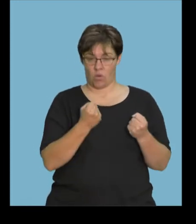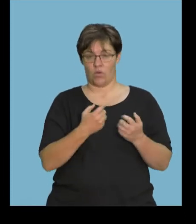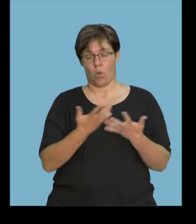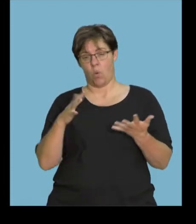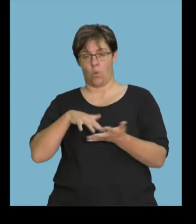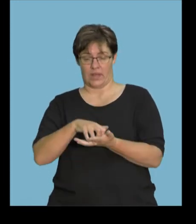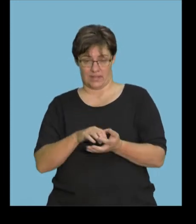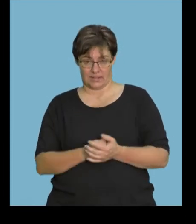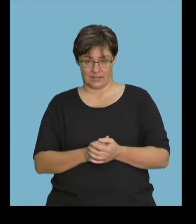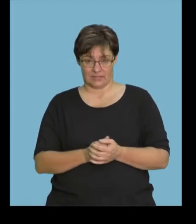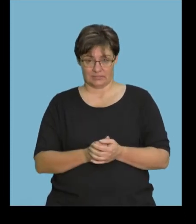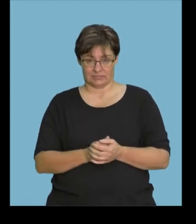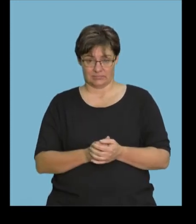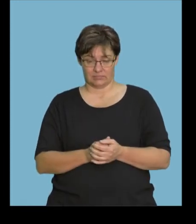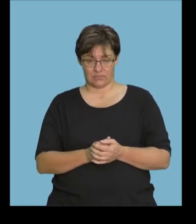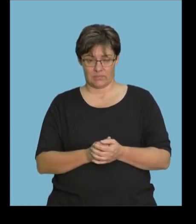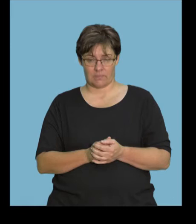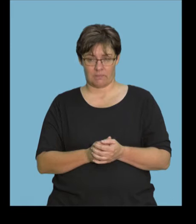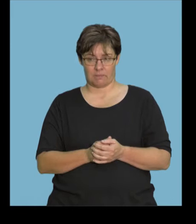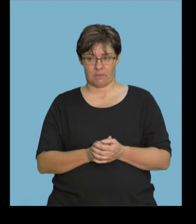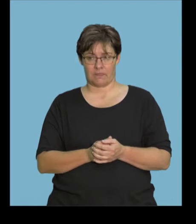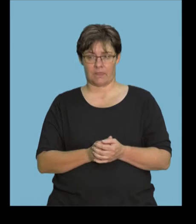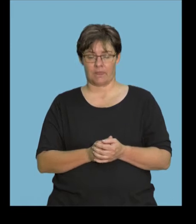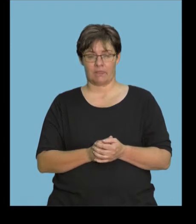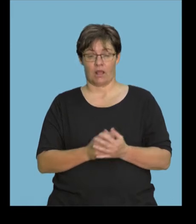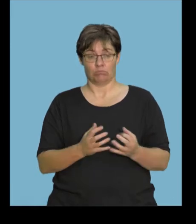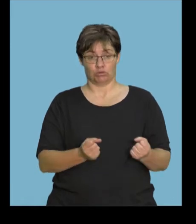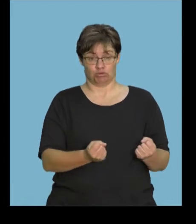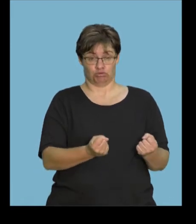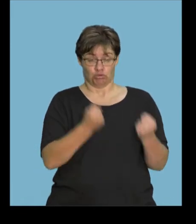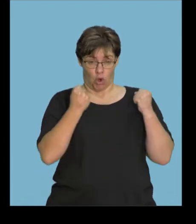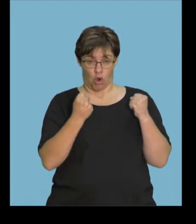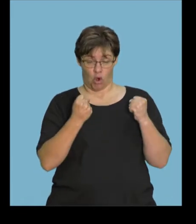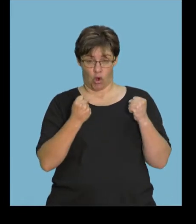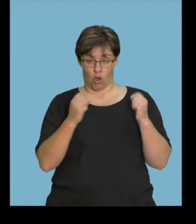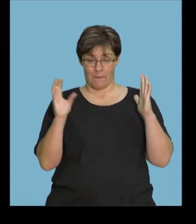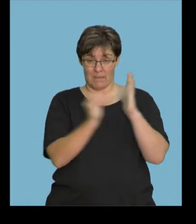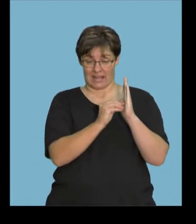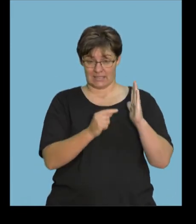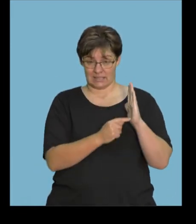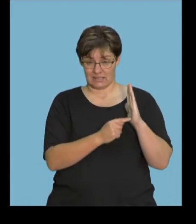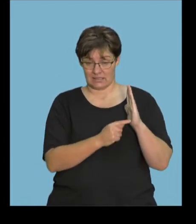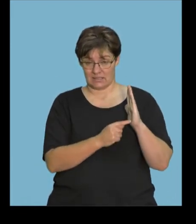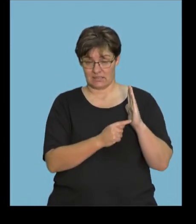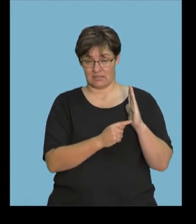okay? There are strong and weak magnets, okay? So a stronger magnet would actually